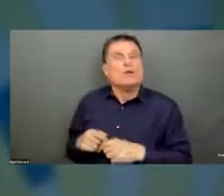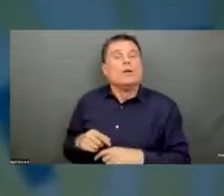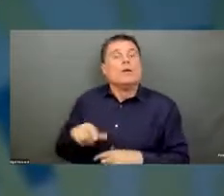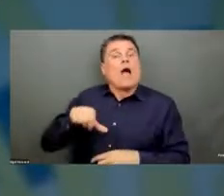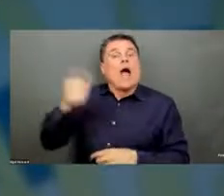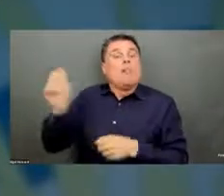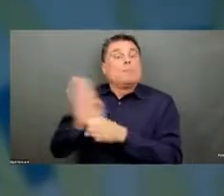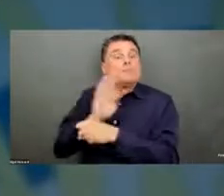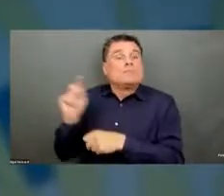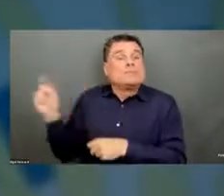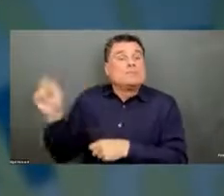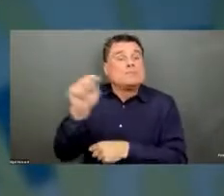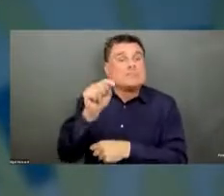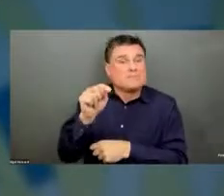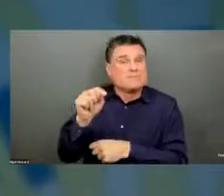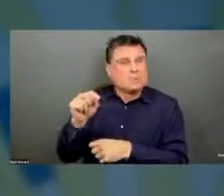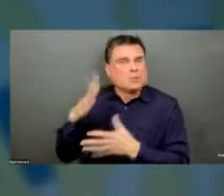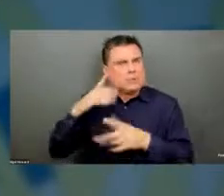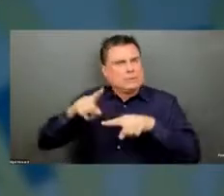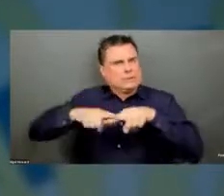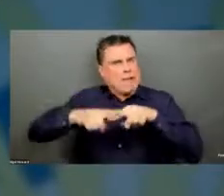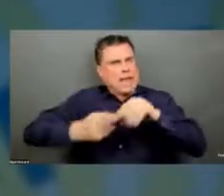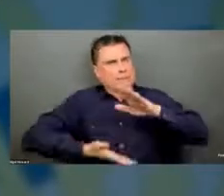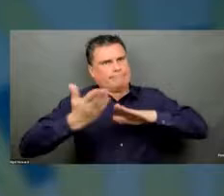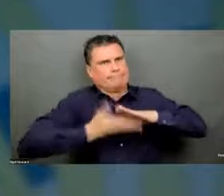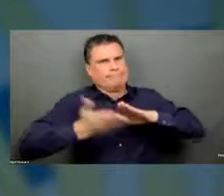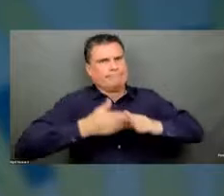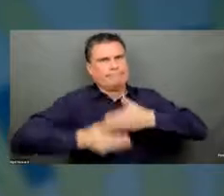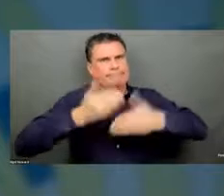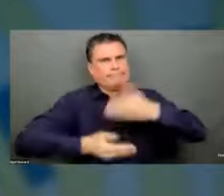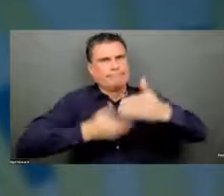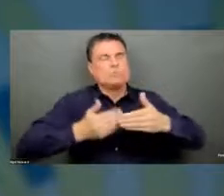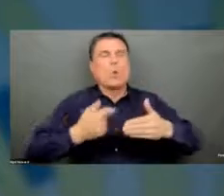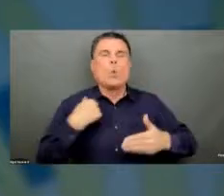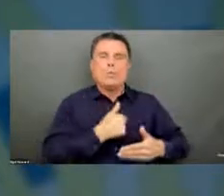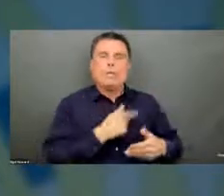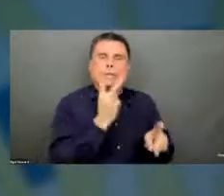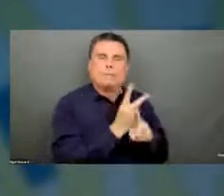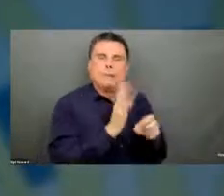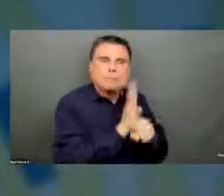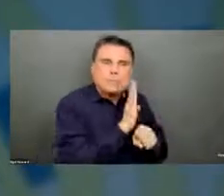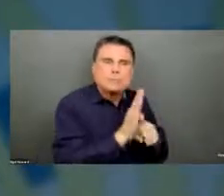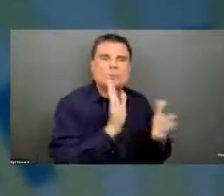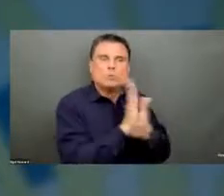can safely. And that is reflected in the curve that we've had.